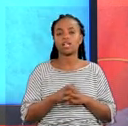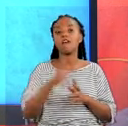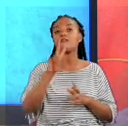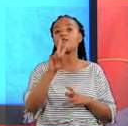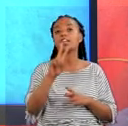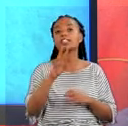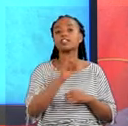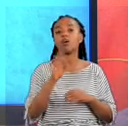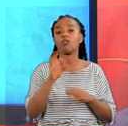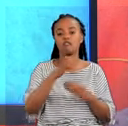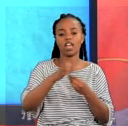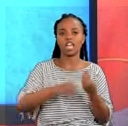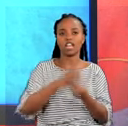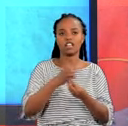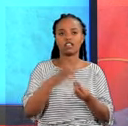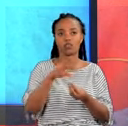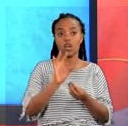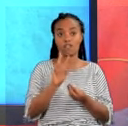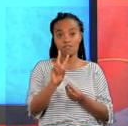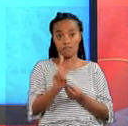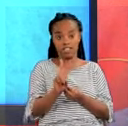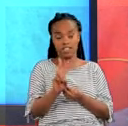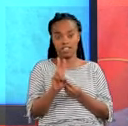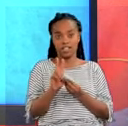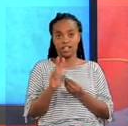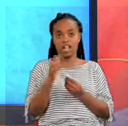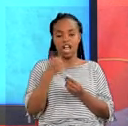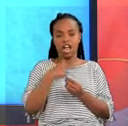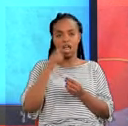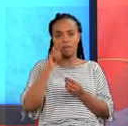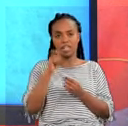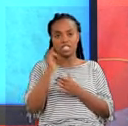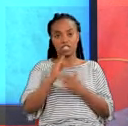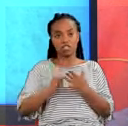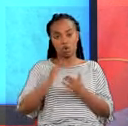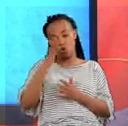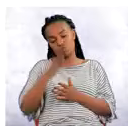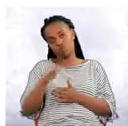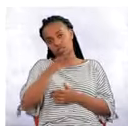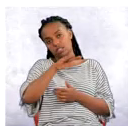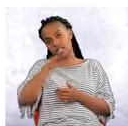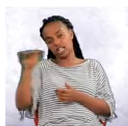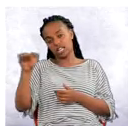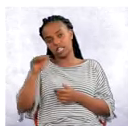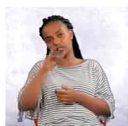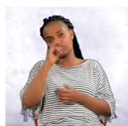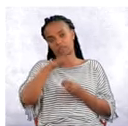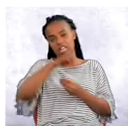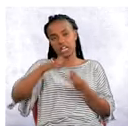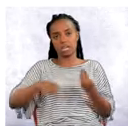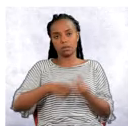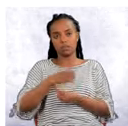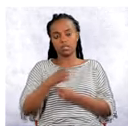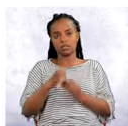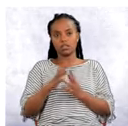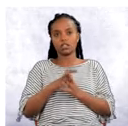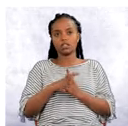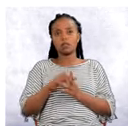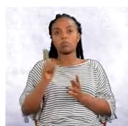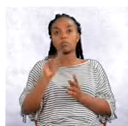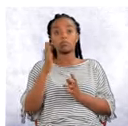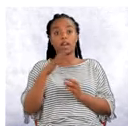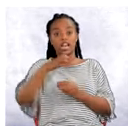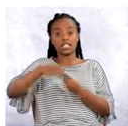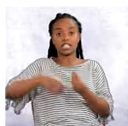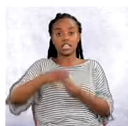Vertices of ellipse. To find vertices, I need to draw the ellipse. So, what type of ellipse it